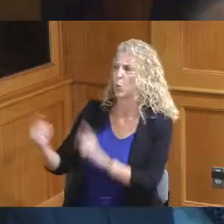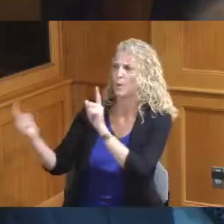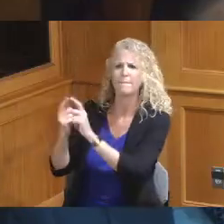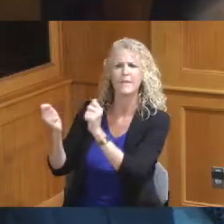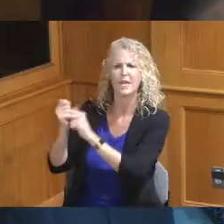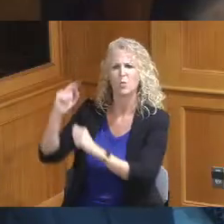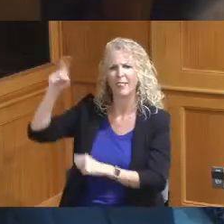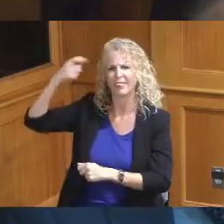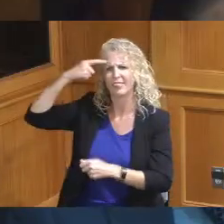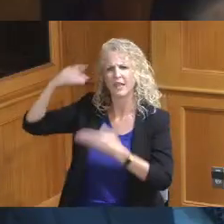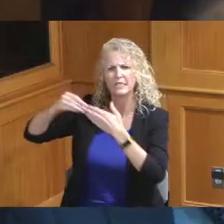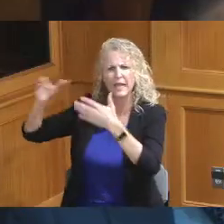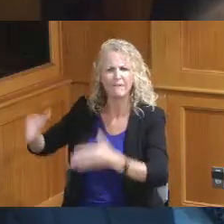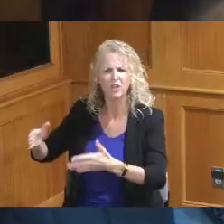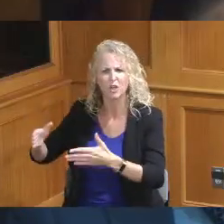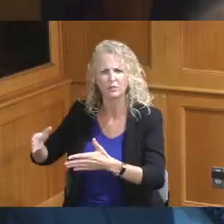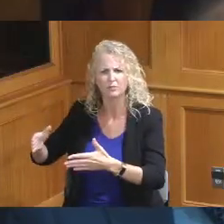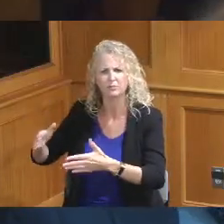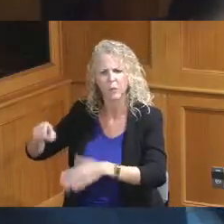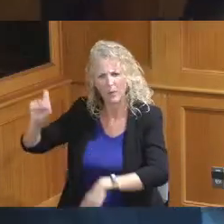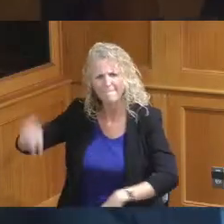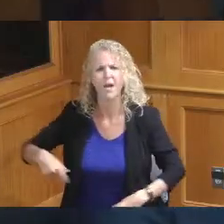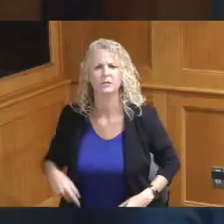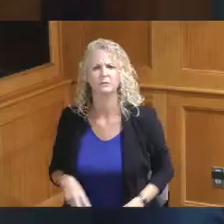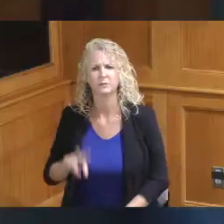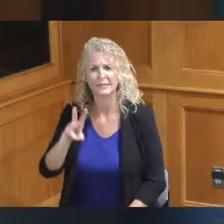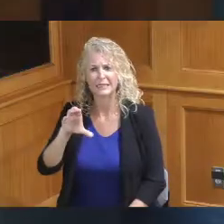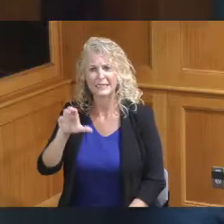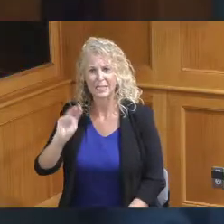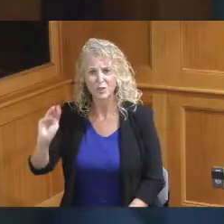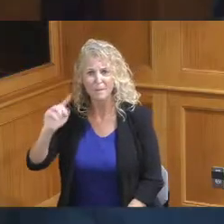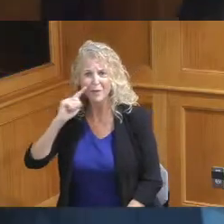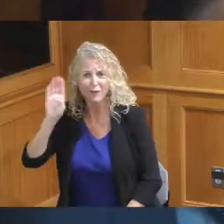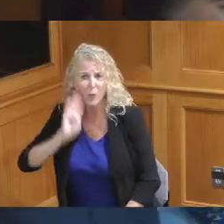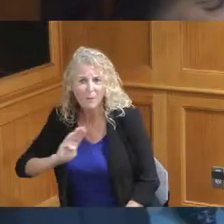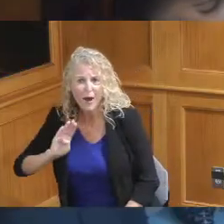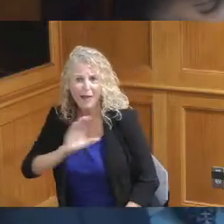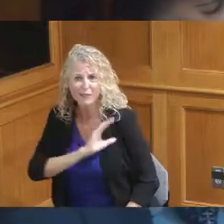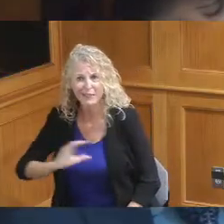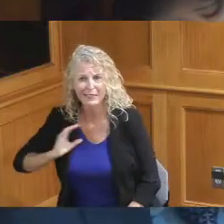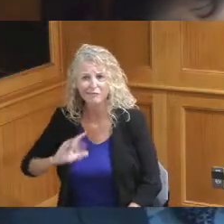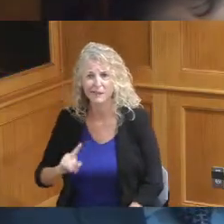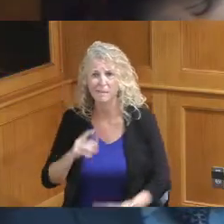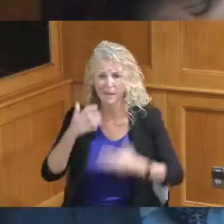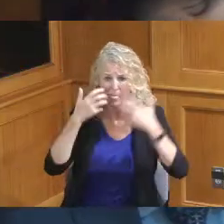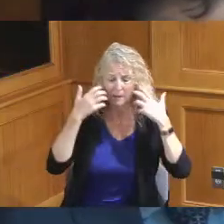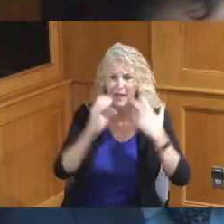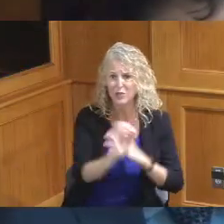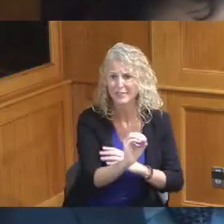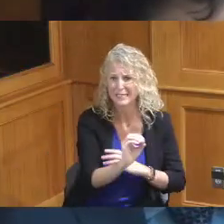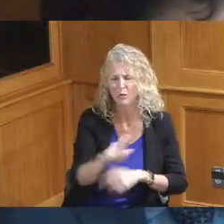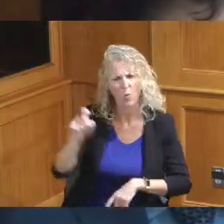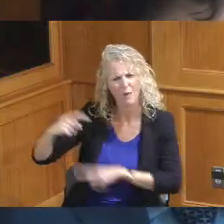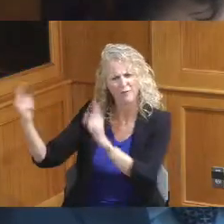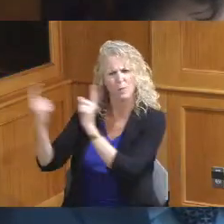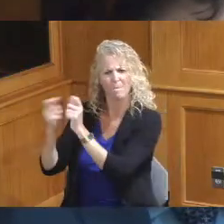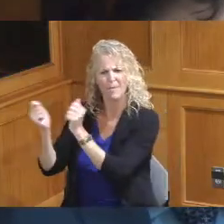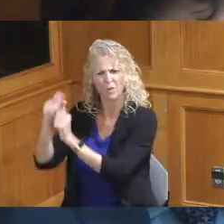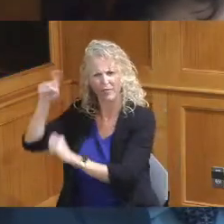gonna veto this thing, man. $600 million for the Browns and $0 for the Bengals, and we gotta keep